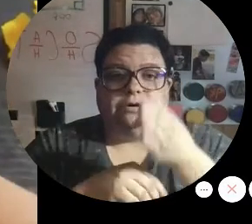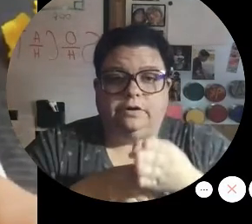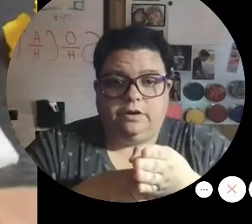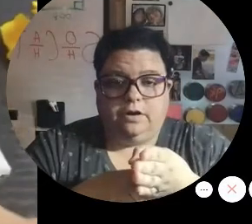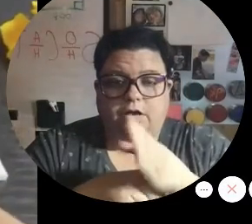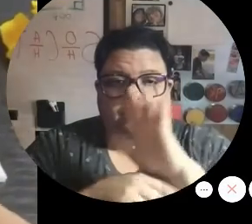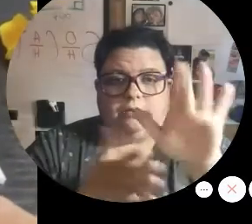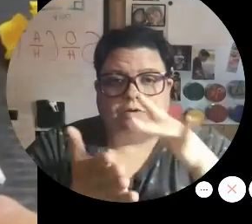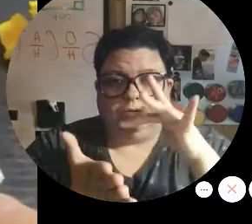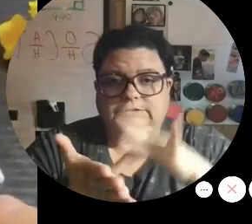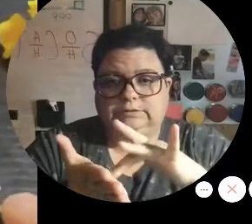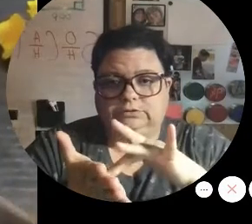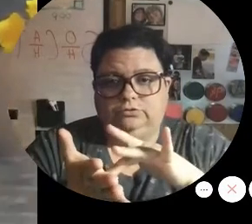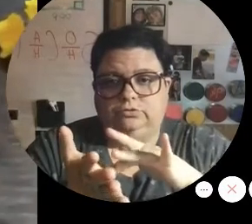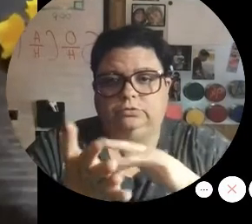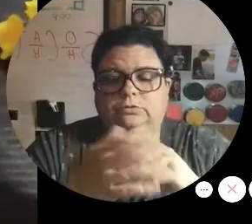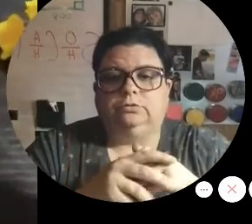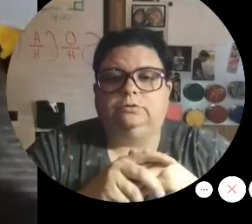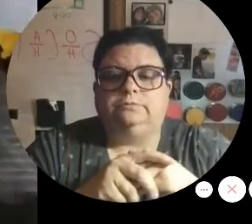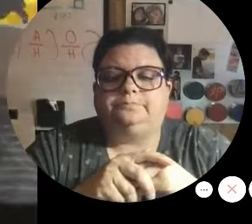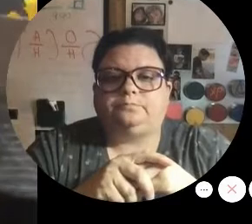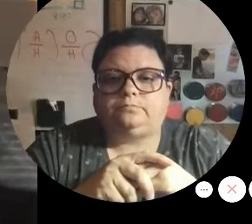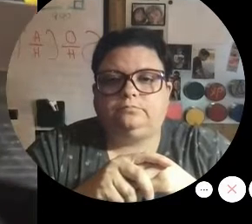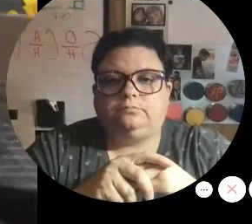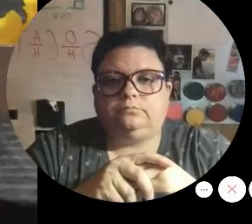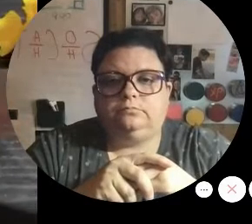down the center,